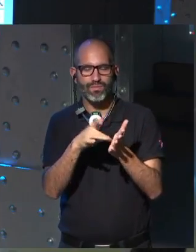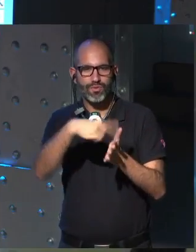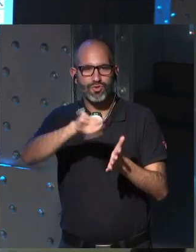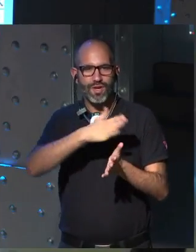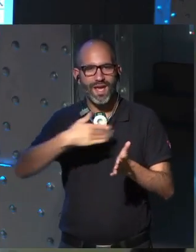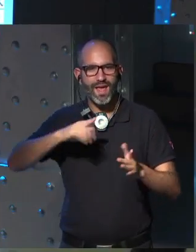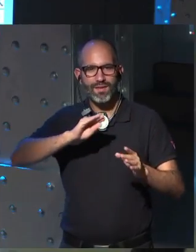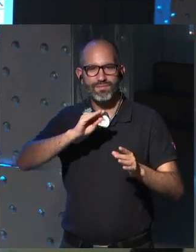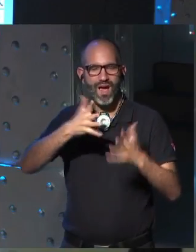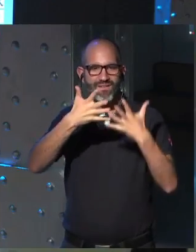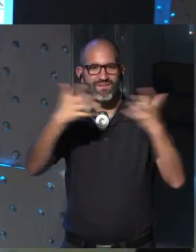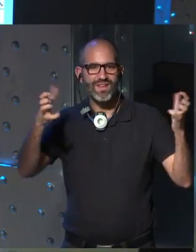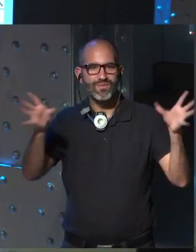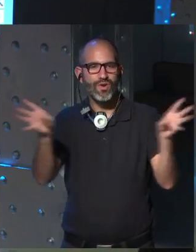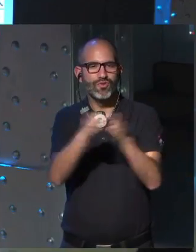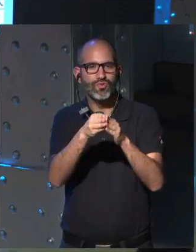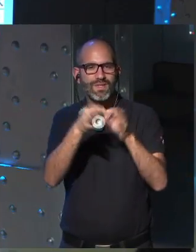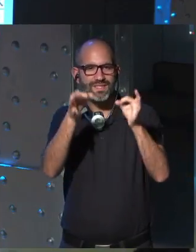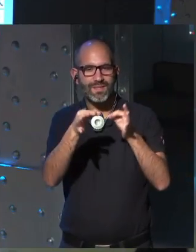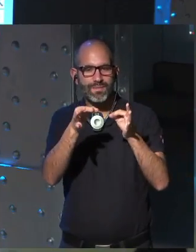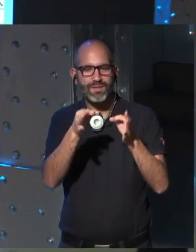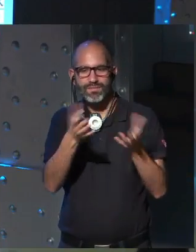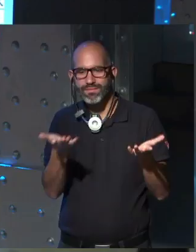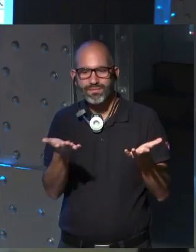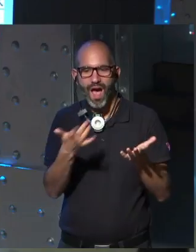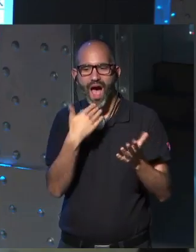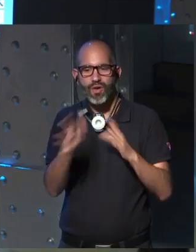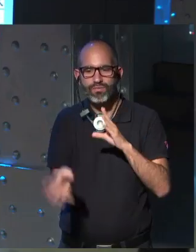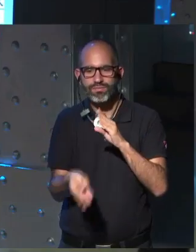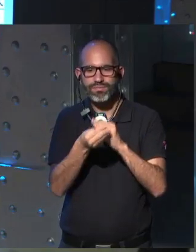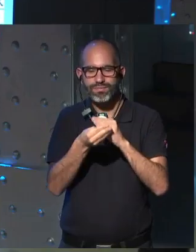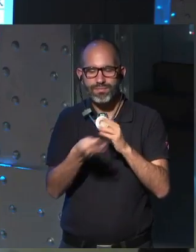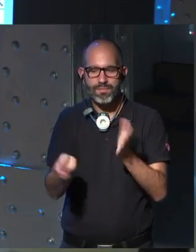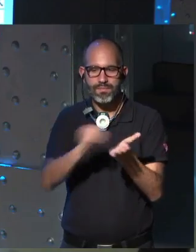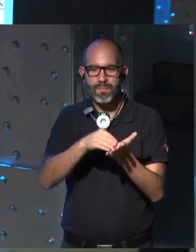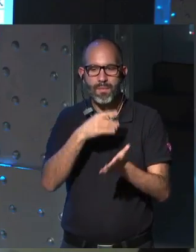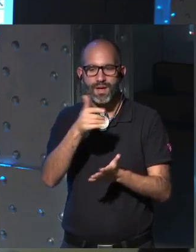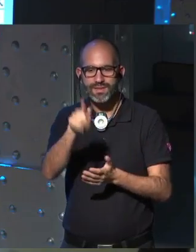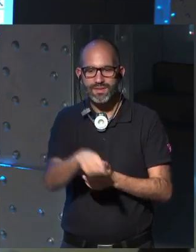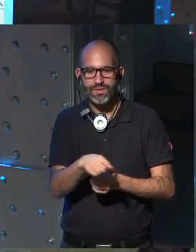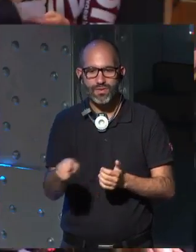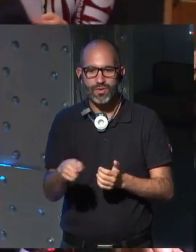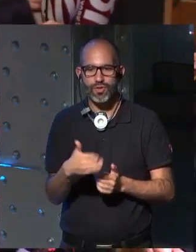you want to contribute to close the session. Have you got anything to add?